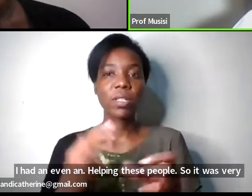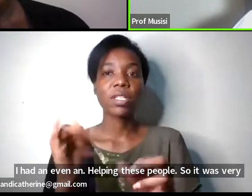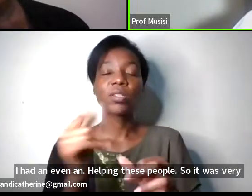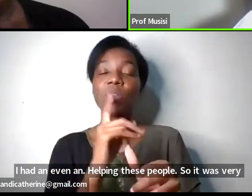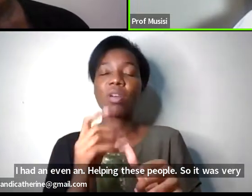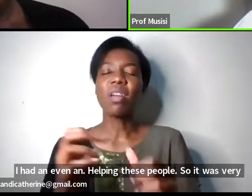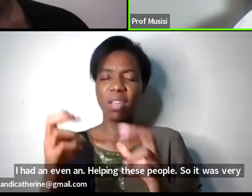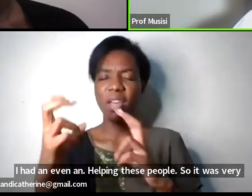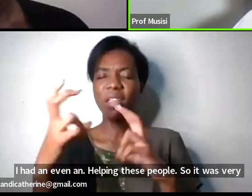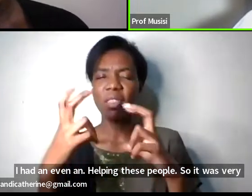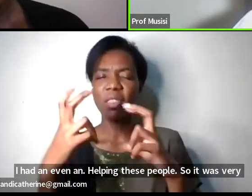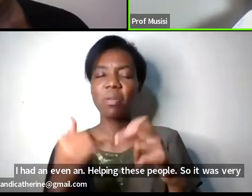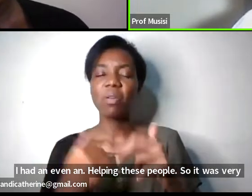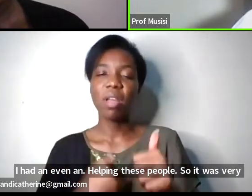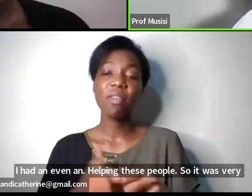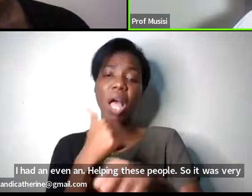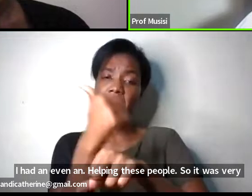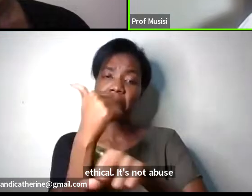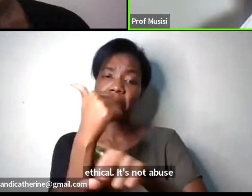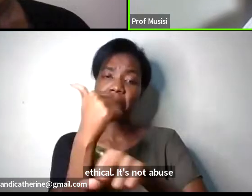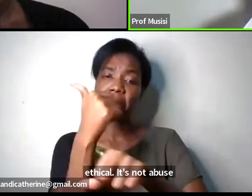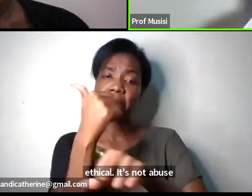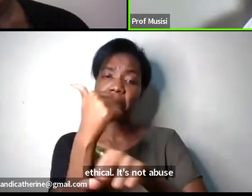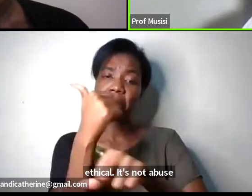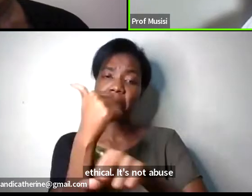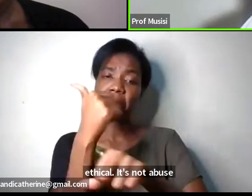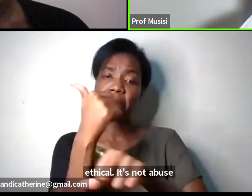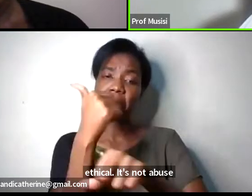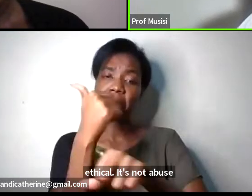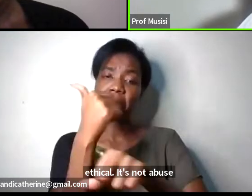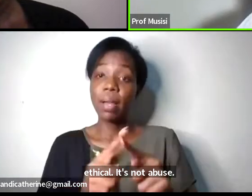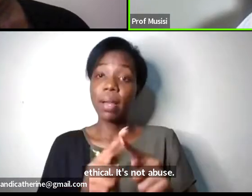not abuse. It is just showing you